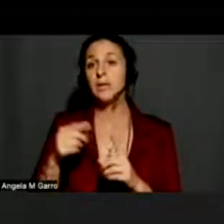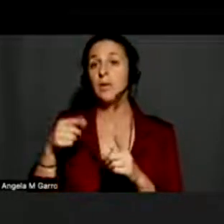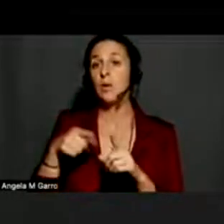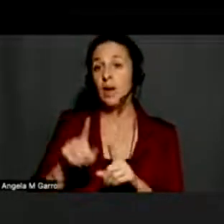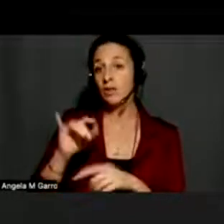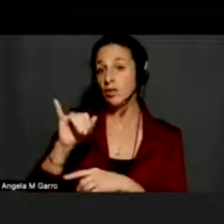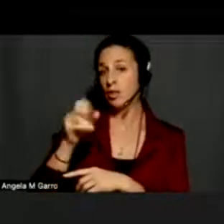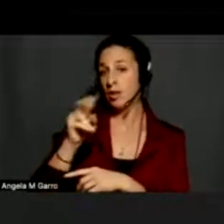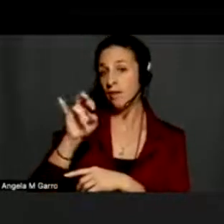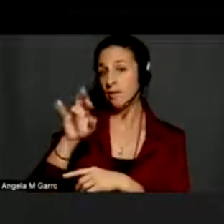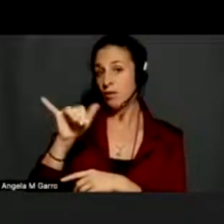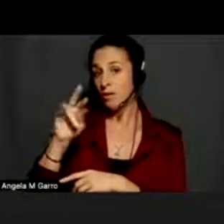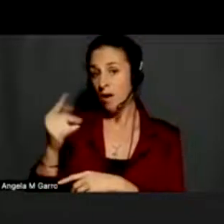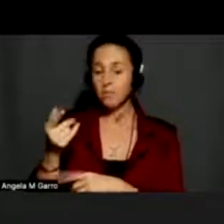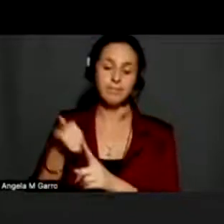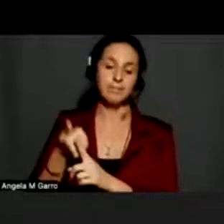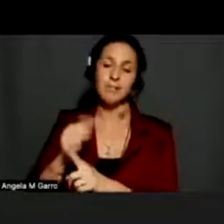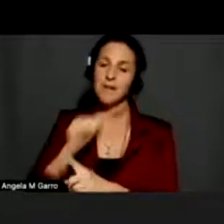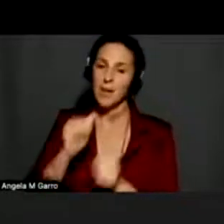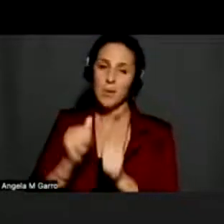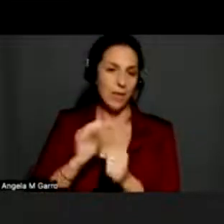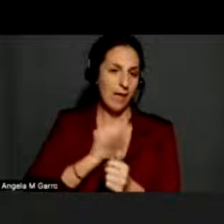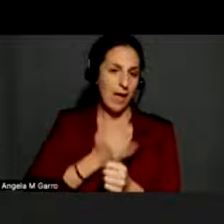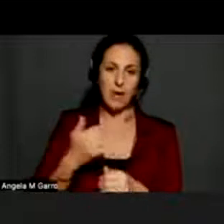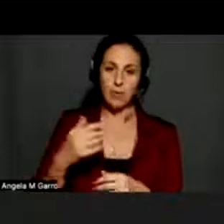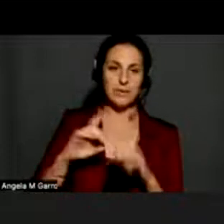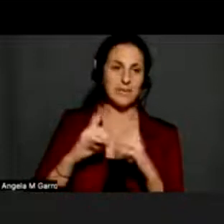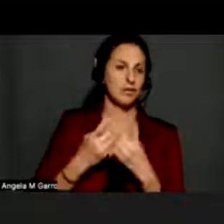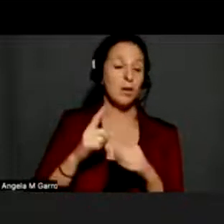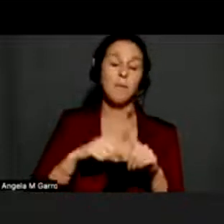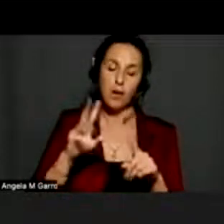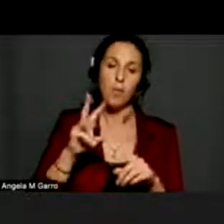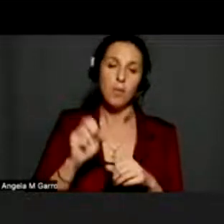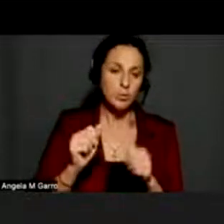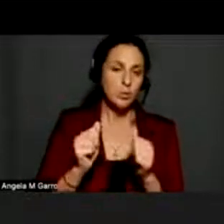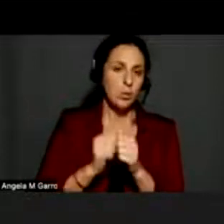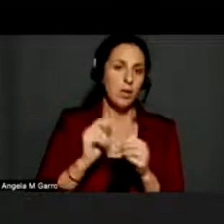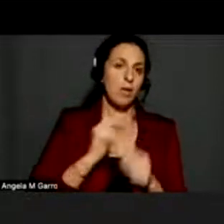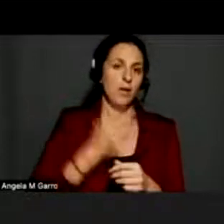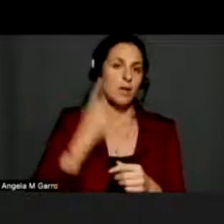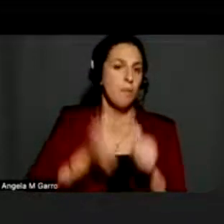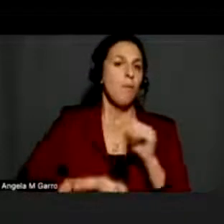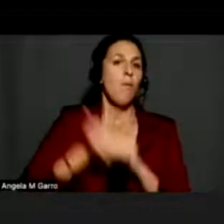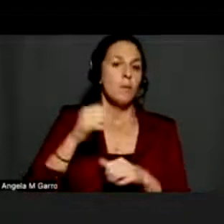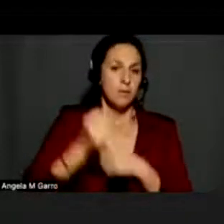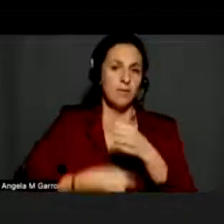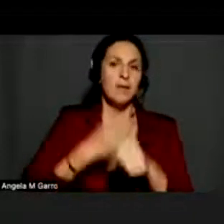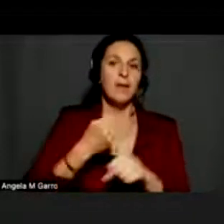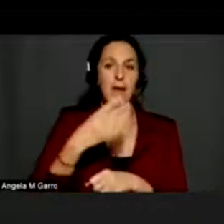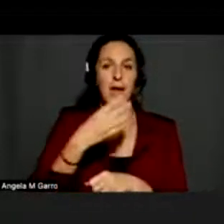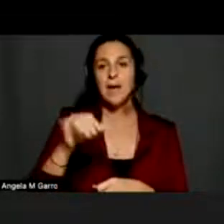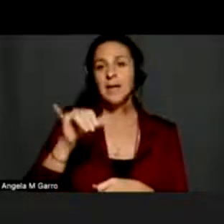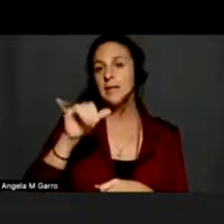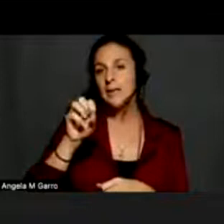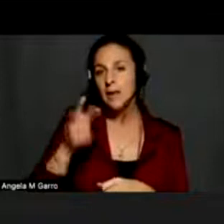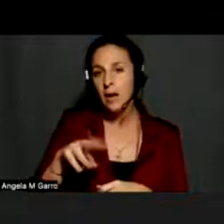Jennifer Young, who actually is no longer with our district, but was with our district for the majority of the year, and Yao